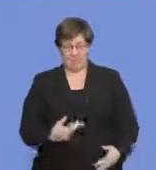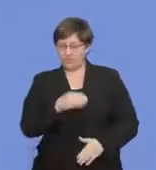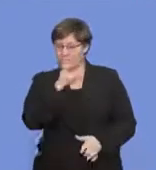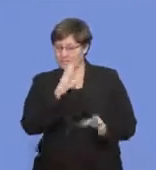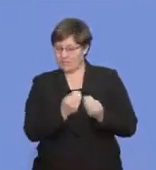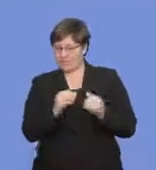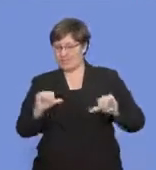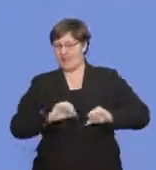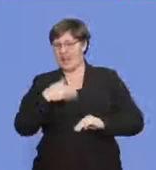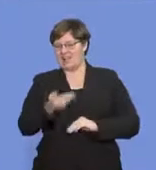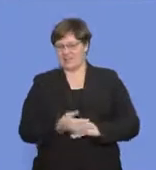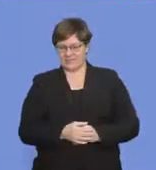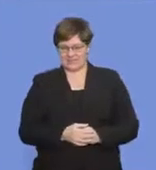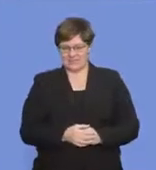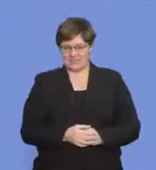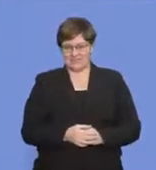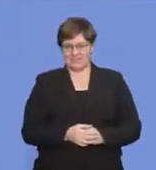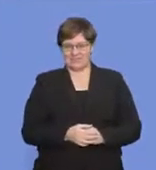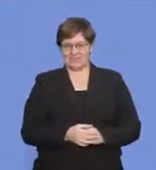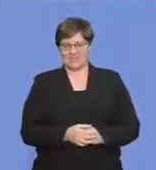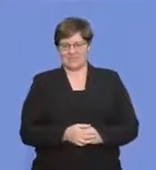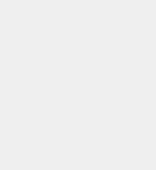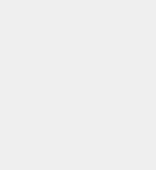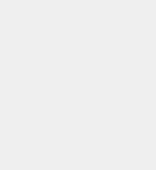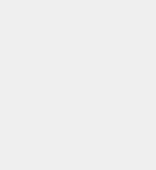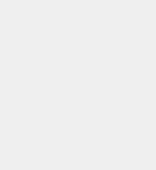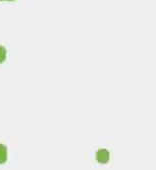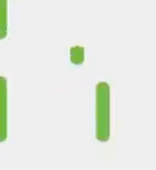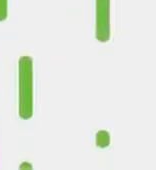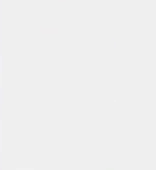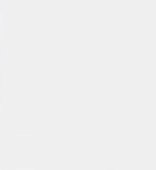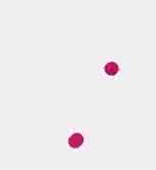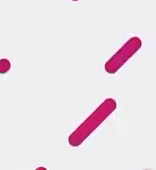and stretch your legs, get something to drink, and we'll see you after the break.